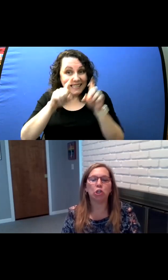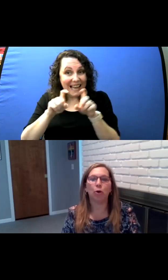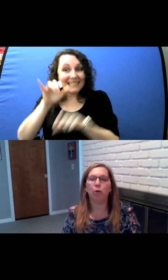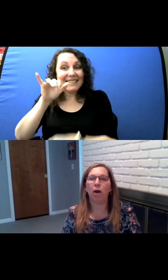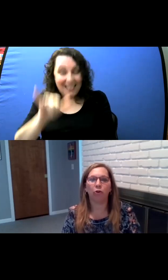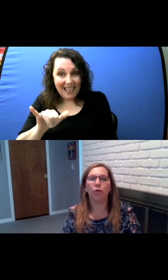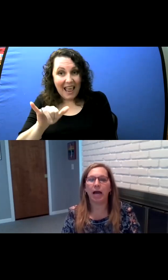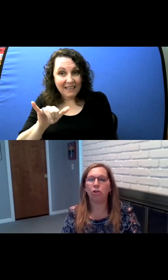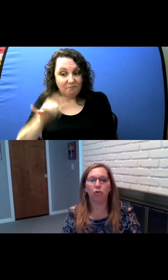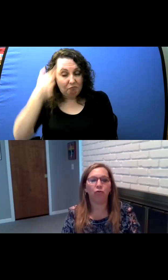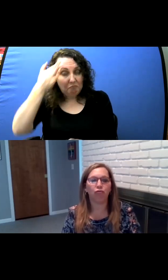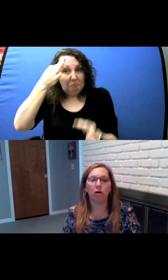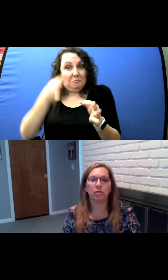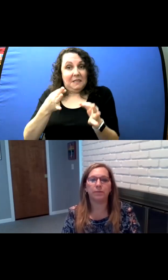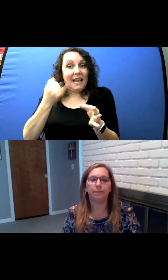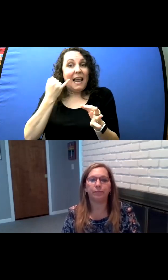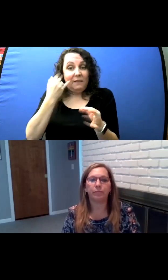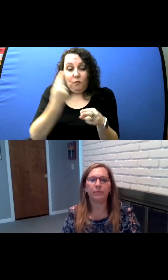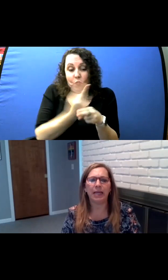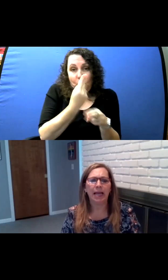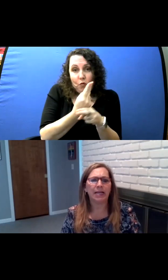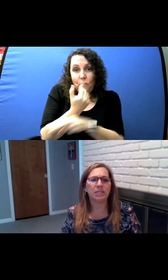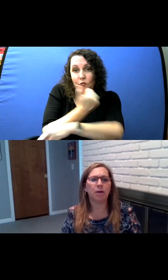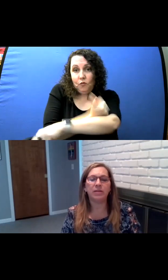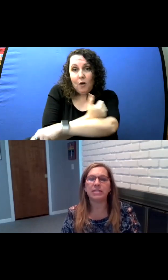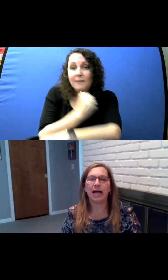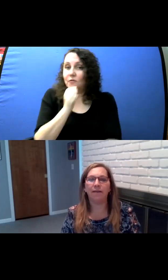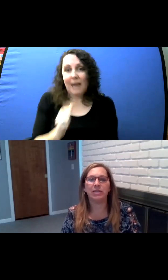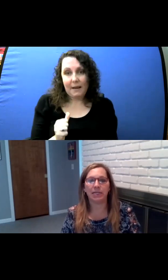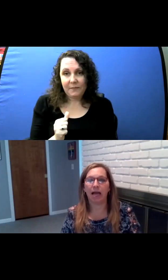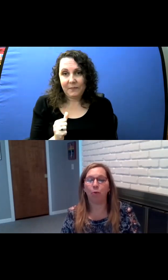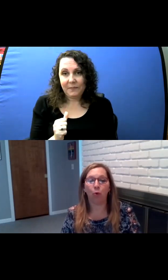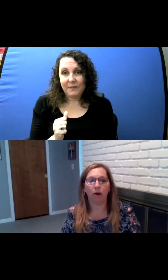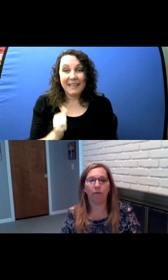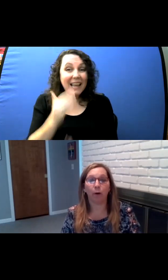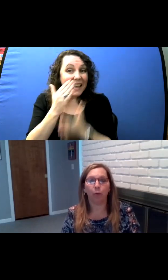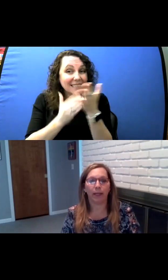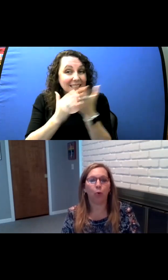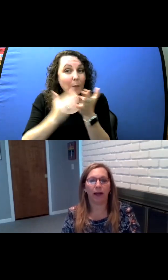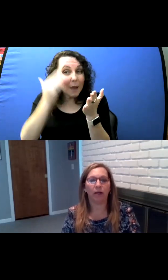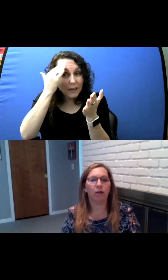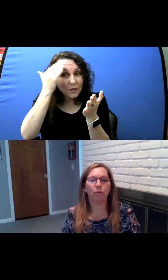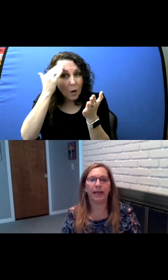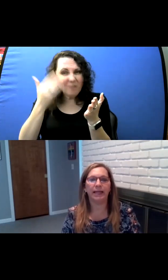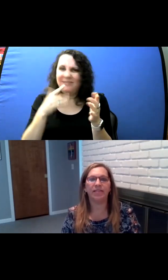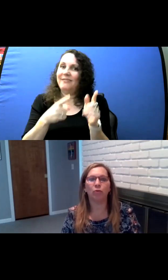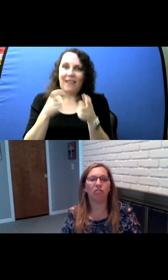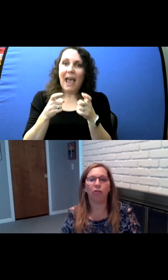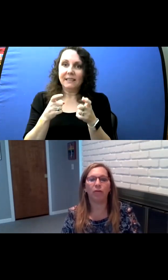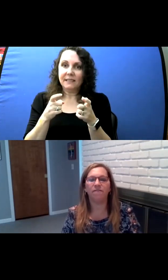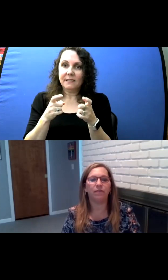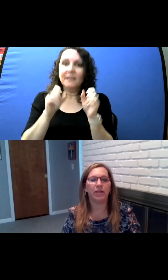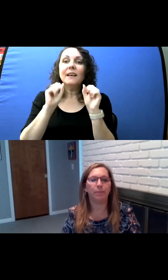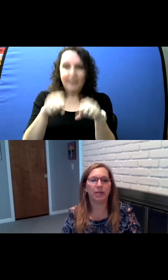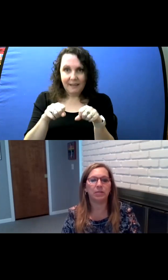to determine whether or not you use drugs. And some of the saliva tests I'm aware of are pretty quick. You know, they can get the